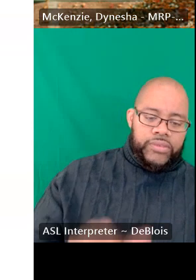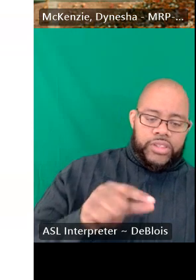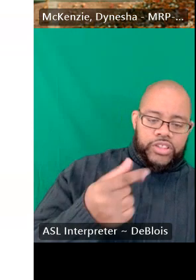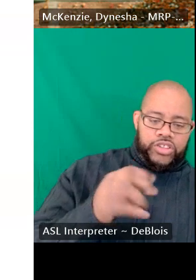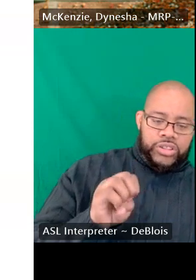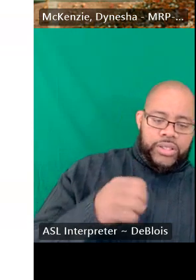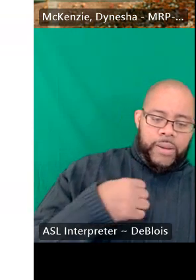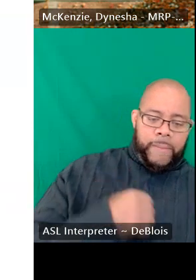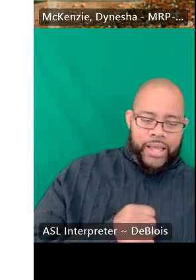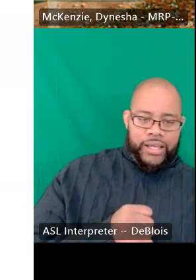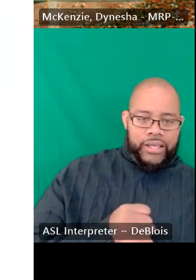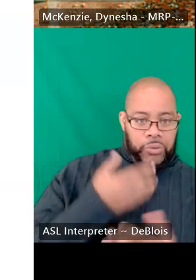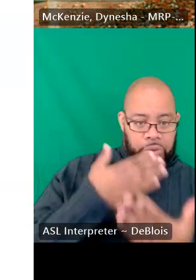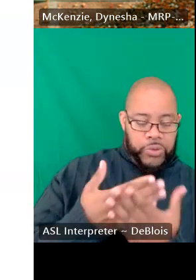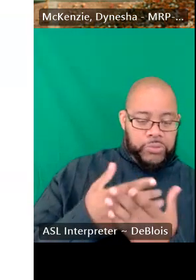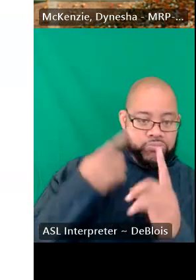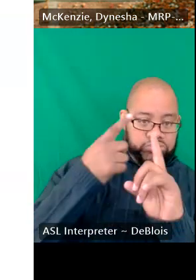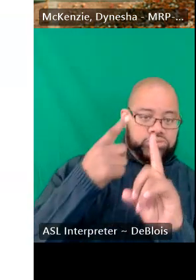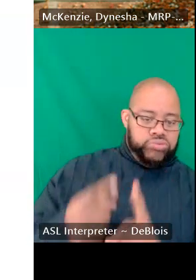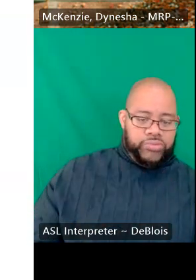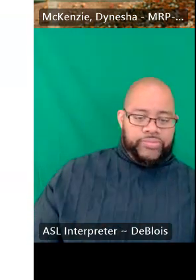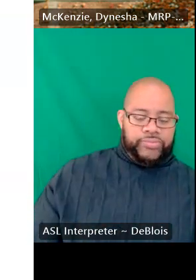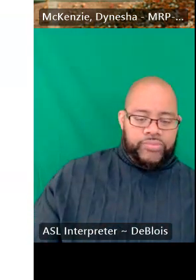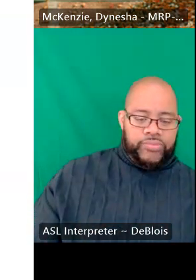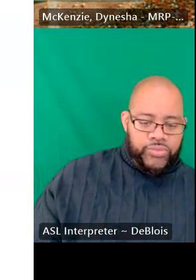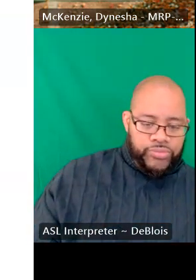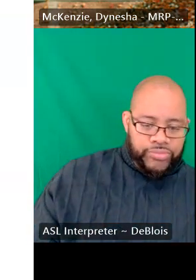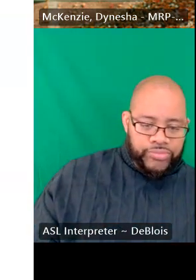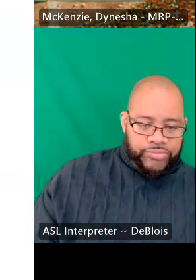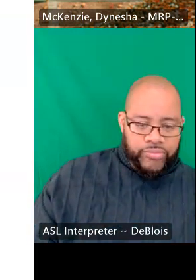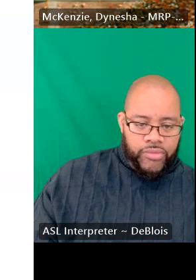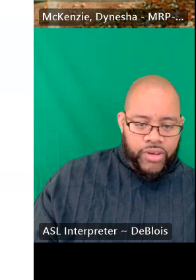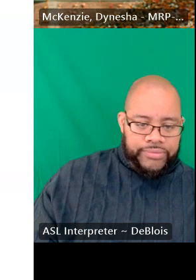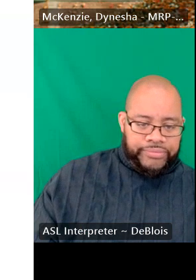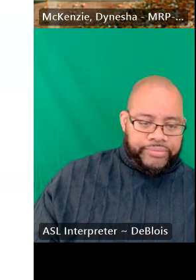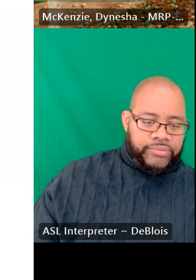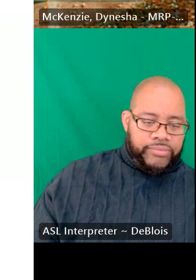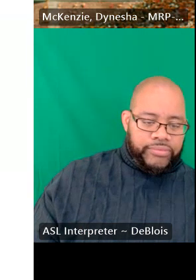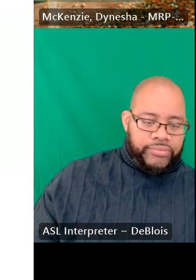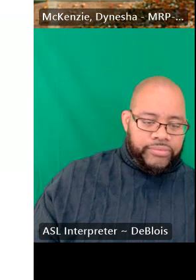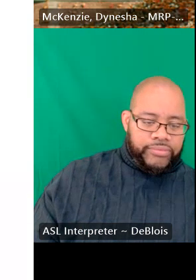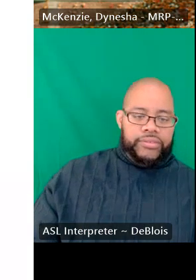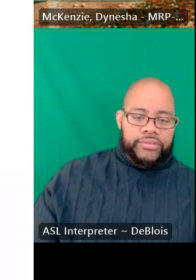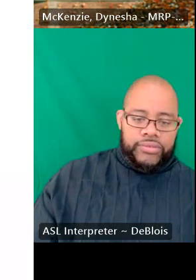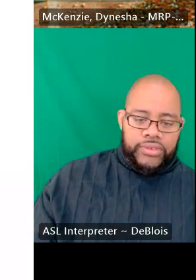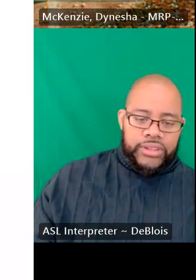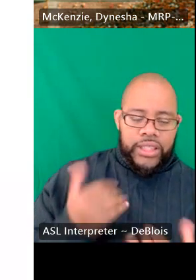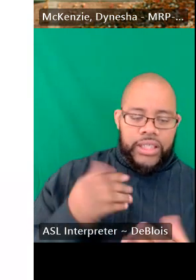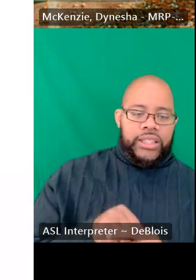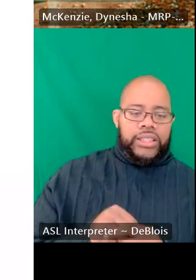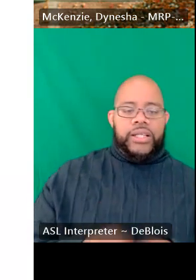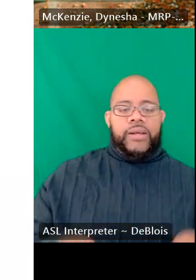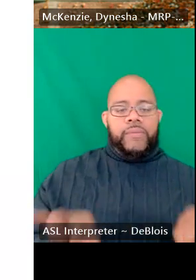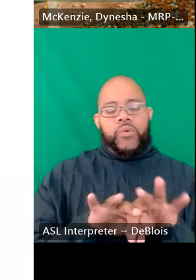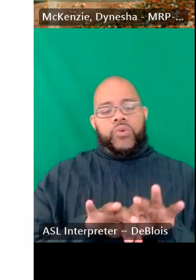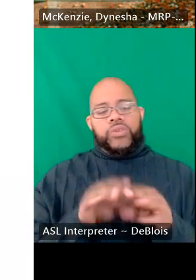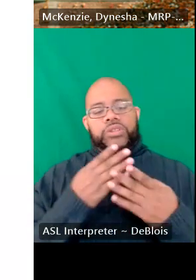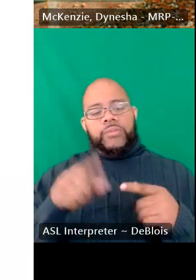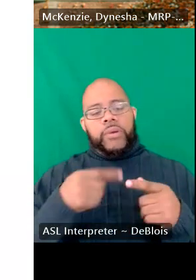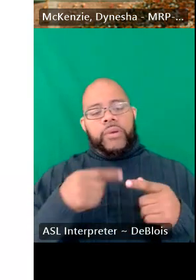Angie's making a run here. So let's go to the next slide. And now we're into the important stuff of